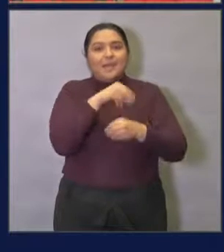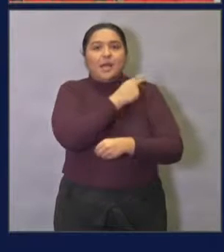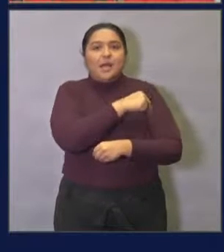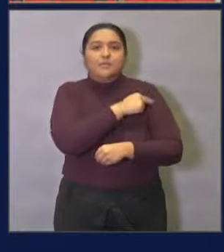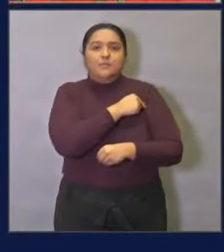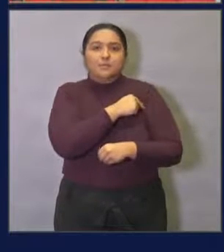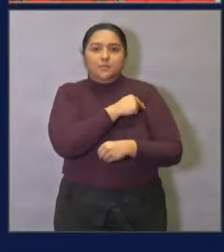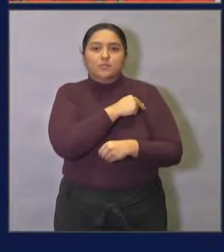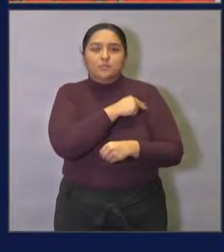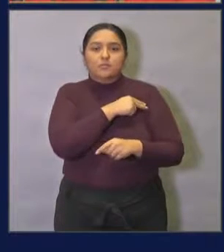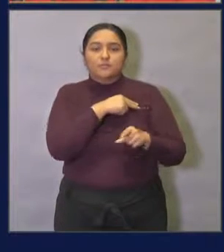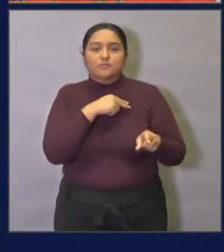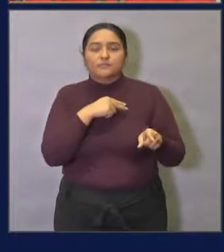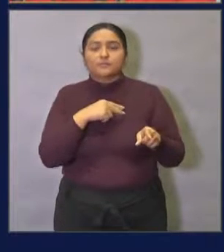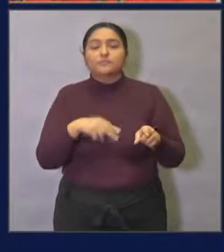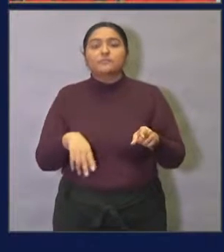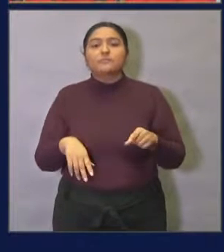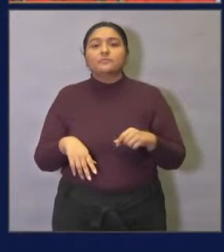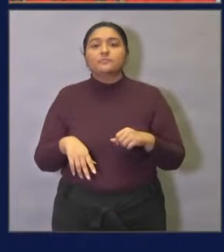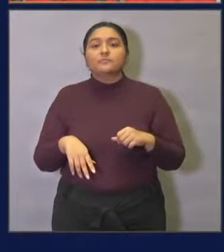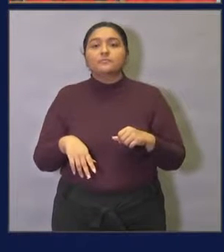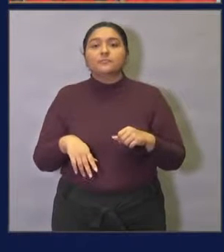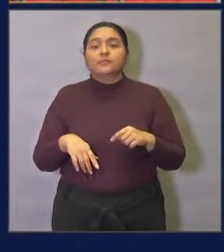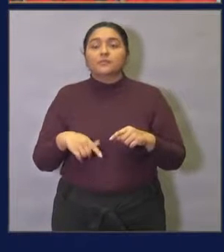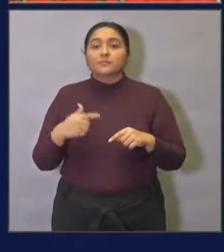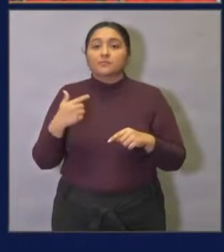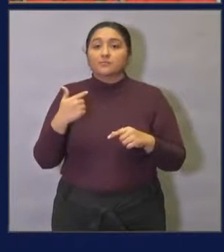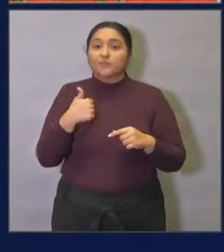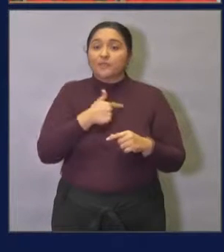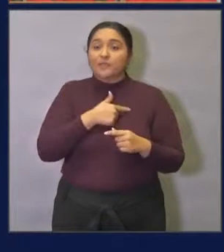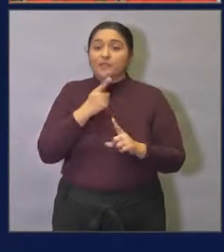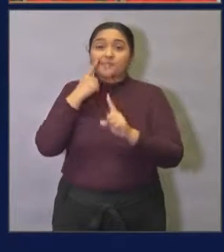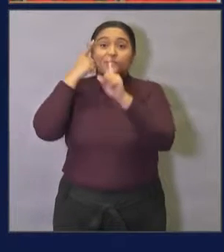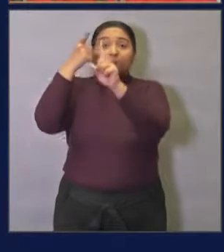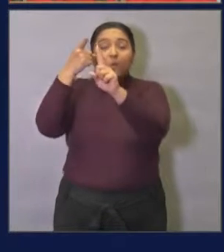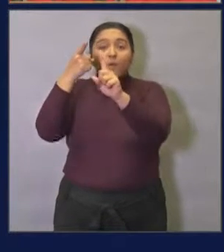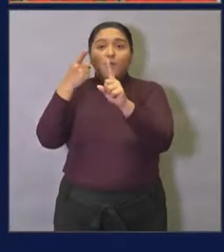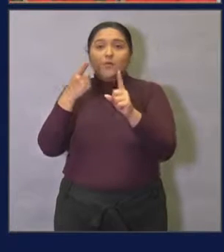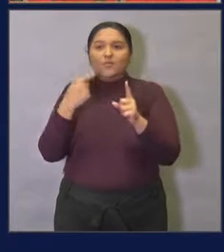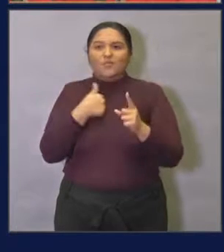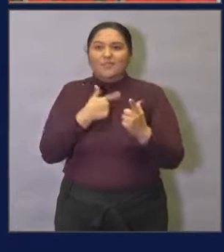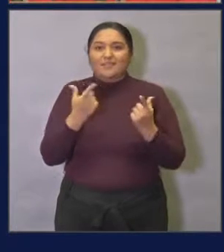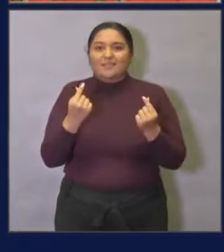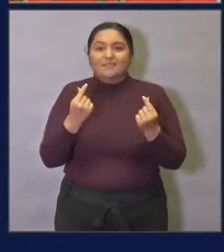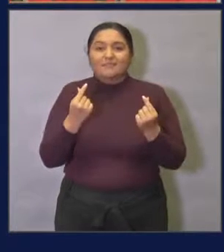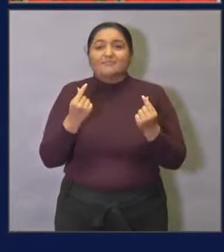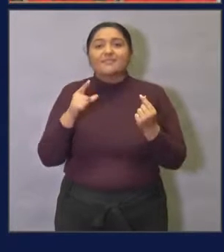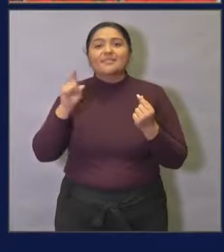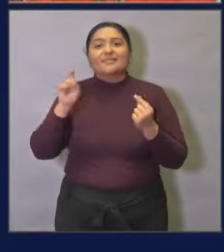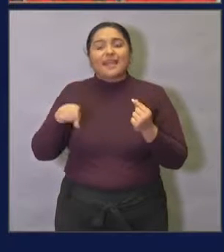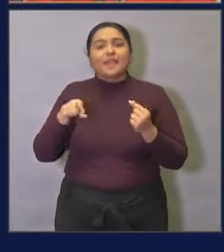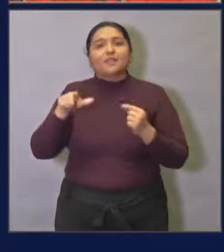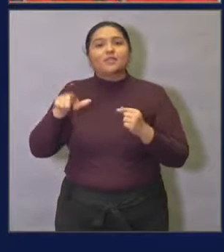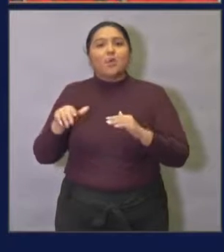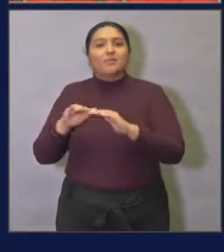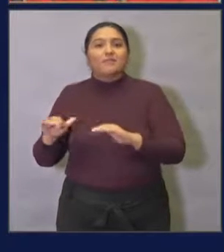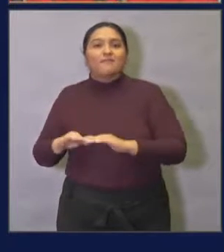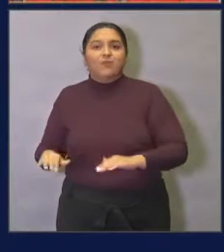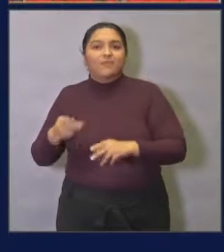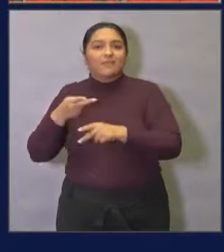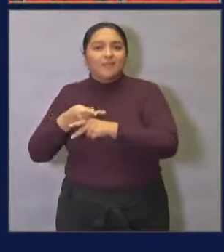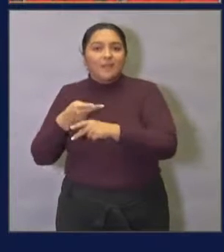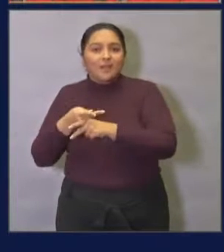hospital. In supporting this goal, though, we need all of the lower level of care providers out there, whether